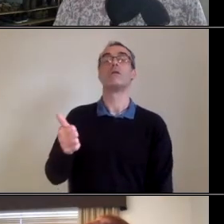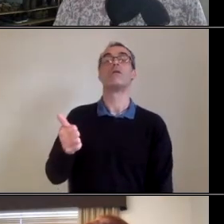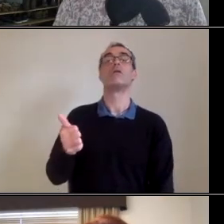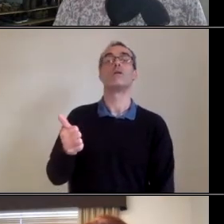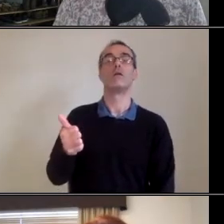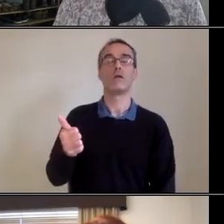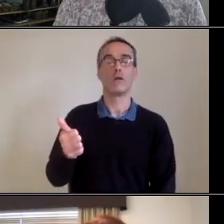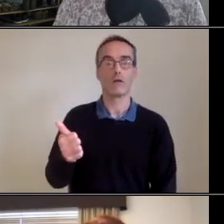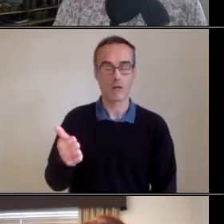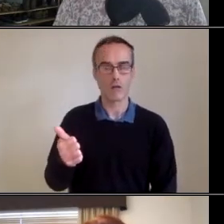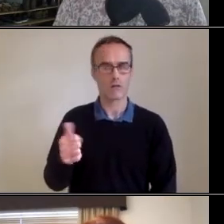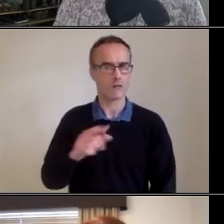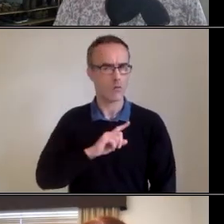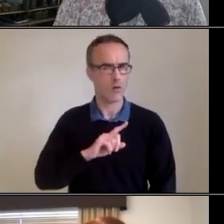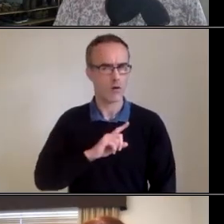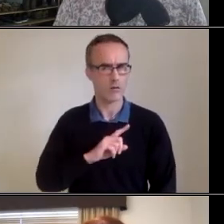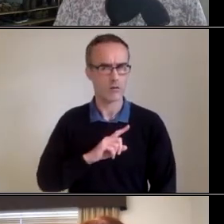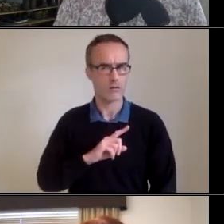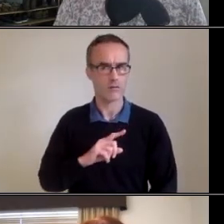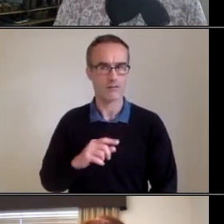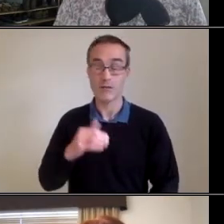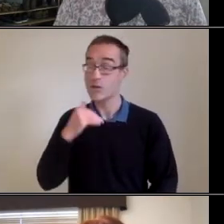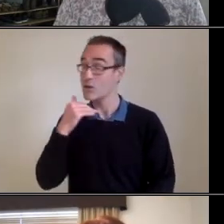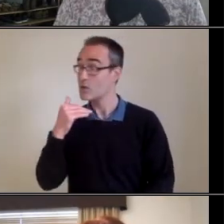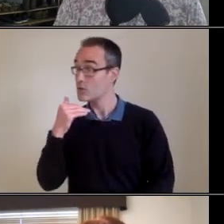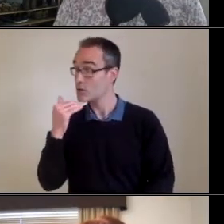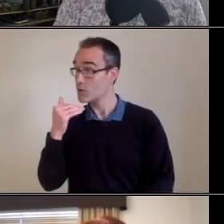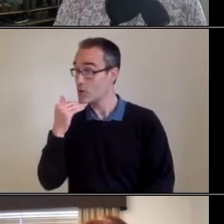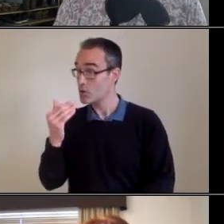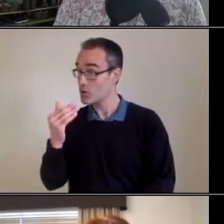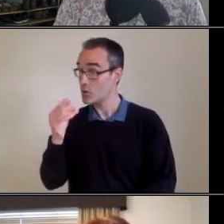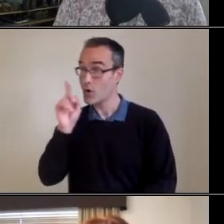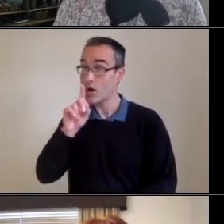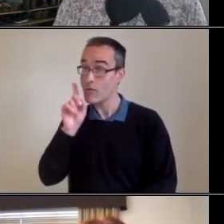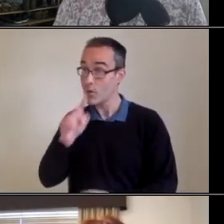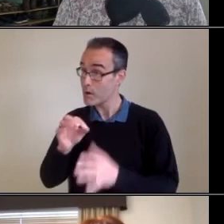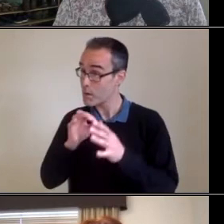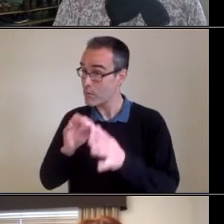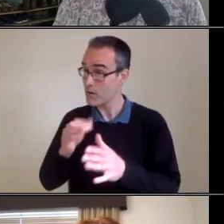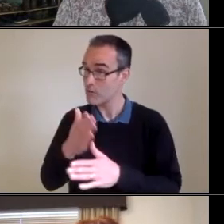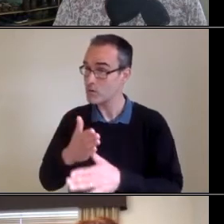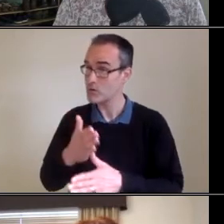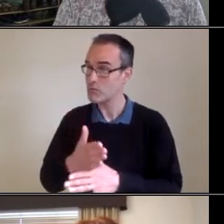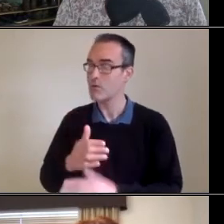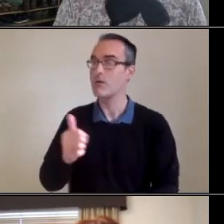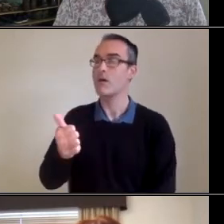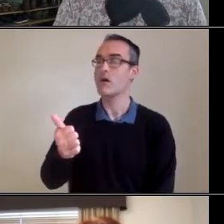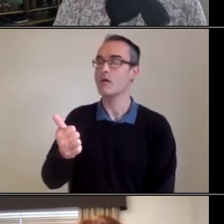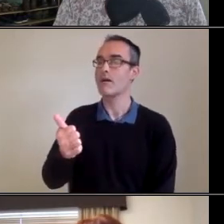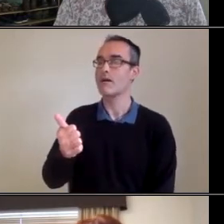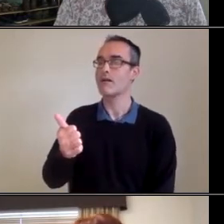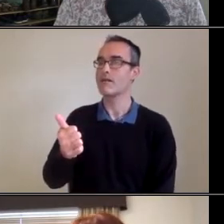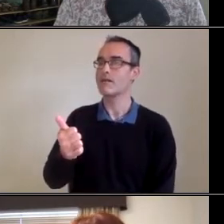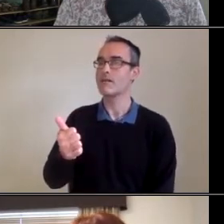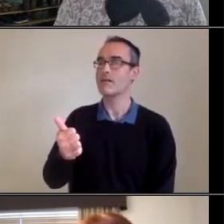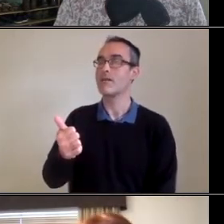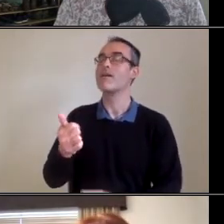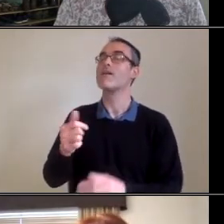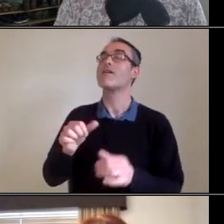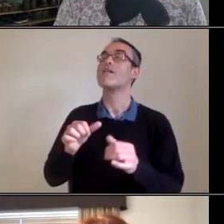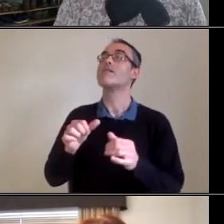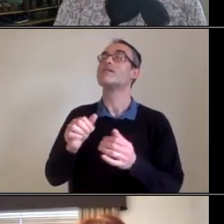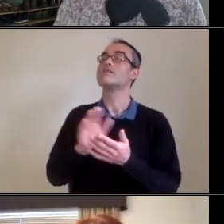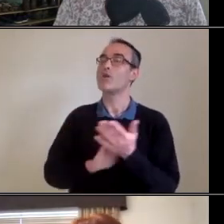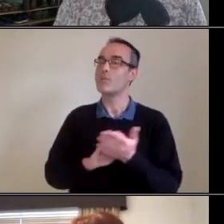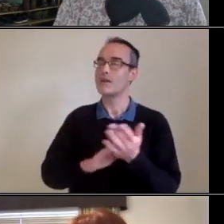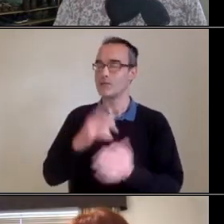push that all the way down through the pipeline, and you start to find out where the bits that are broken and where to target your efforts to remove those barriers. The bits that